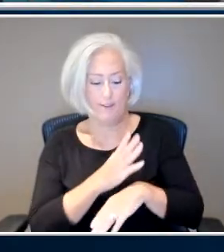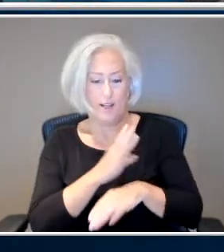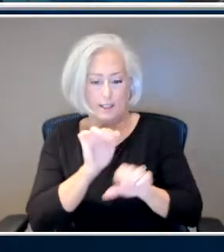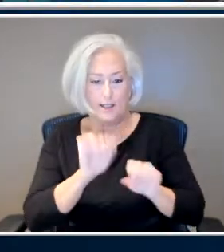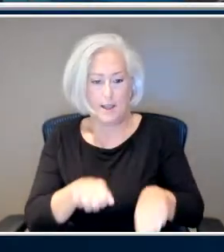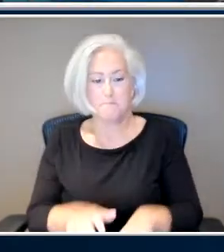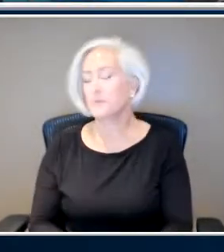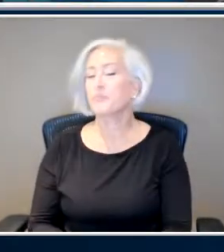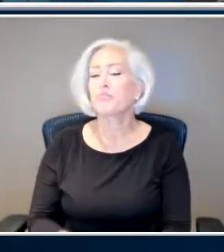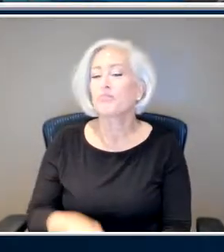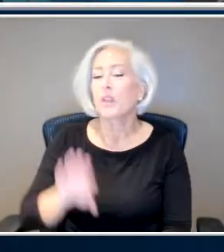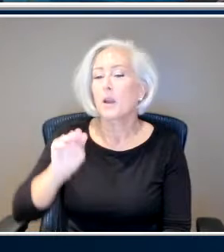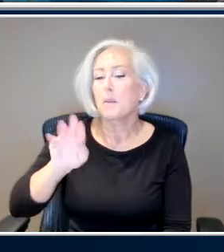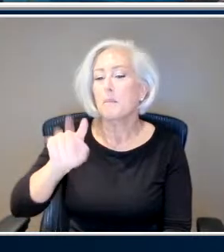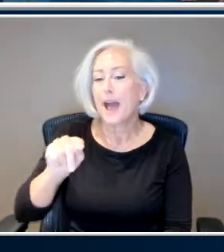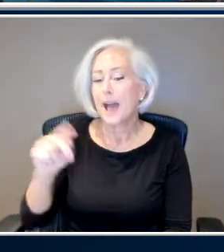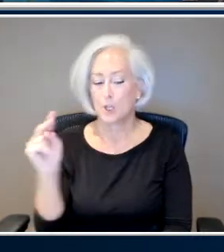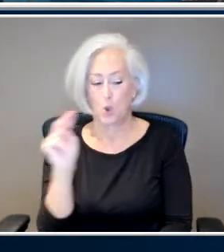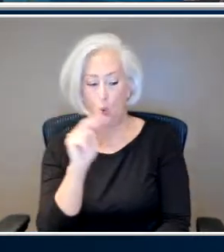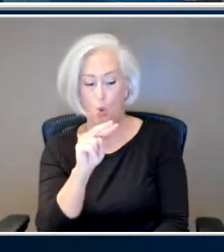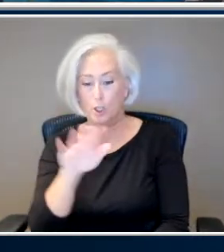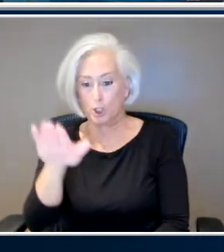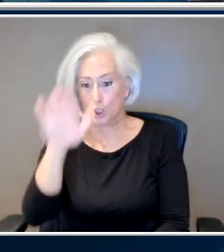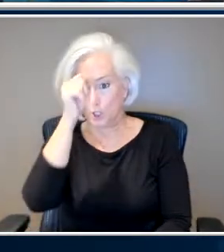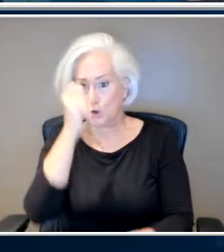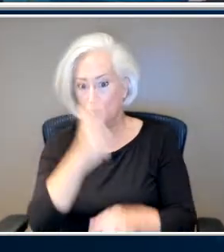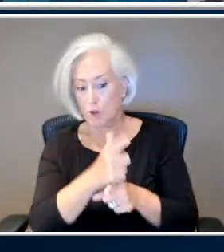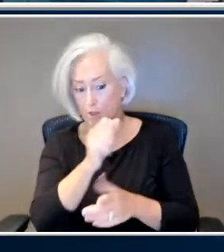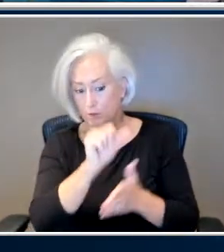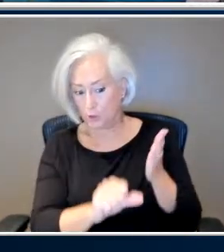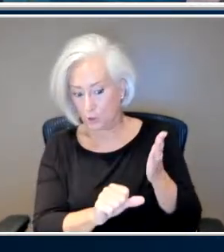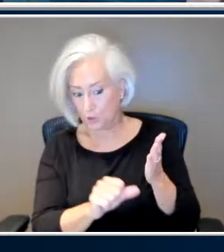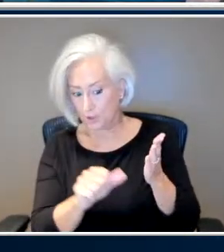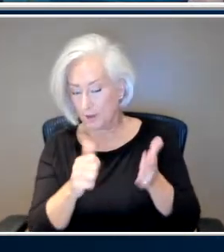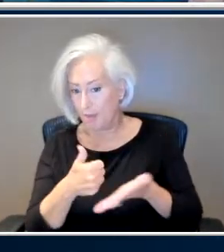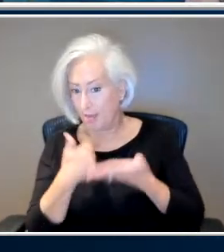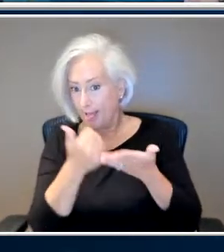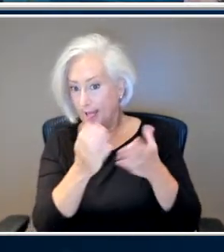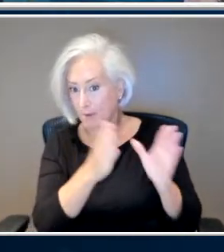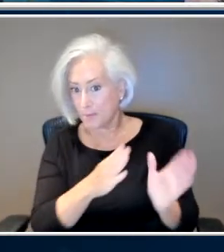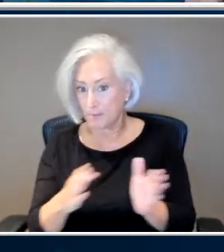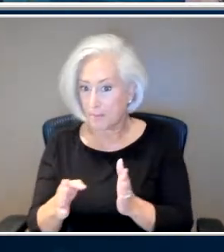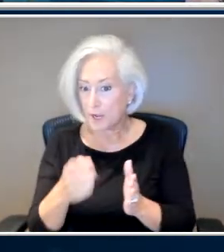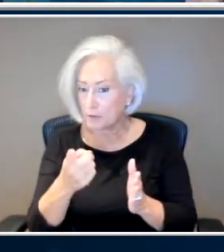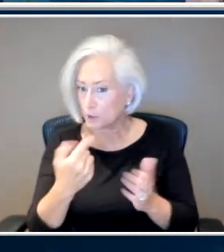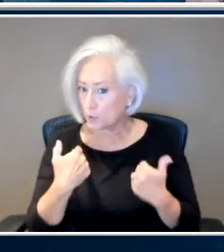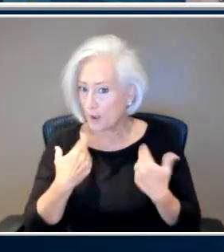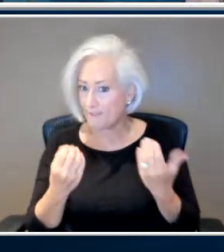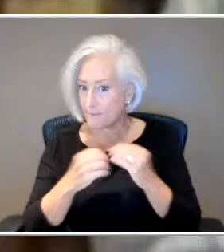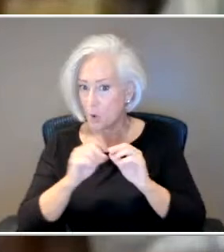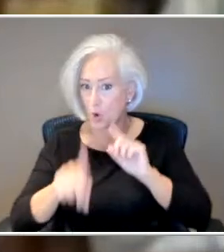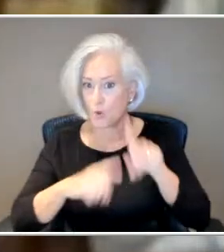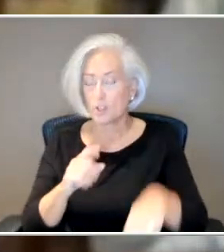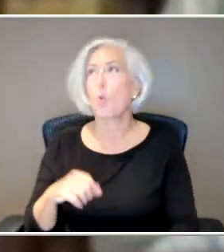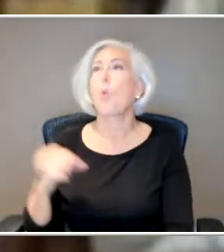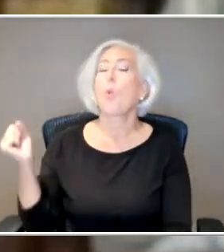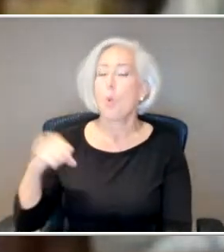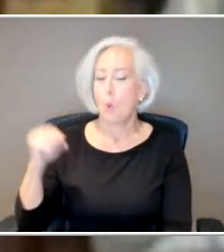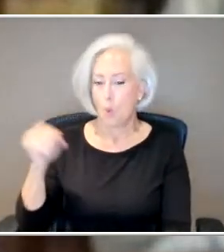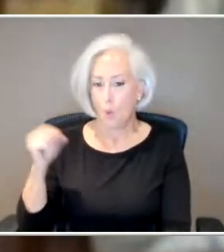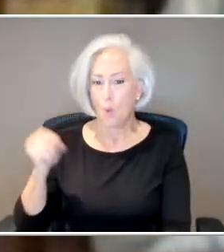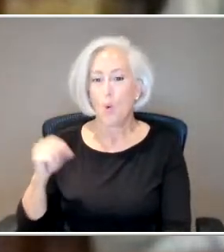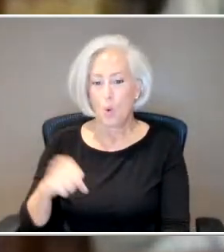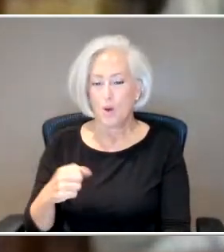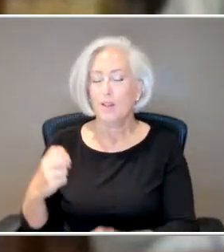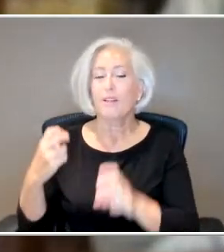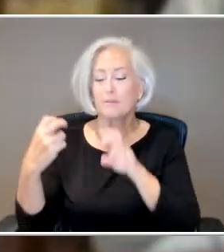So Matt, did watching Mike go through surgery help you prep at all? Did you have questions? Oh yeah, yeah. We